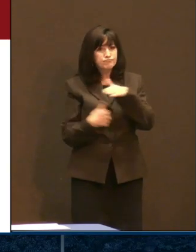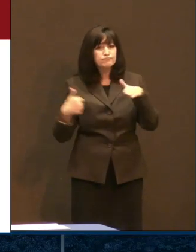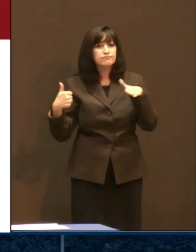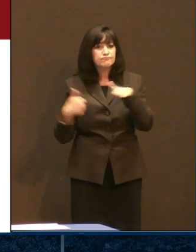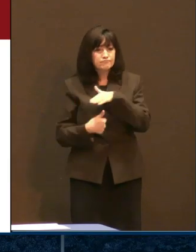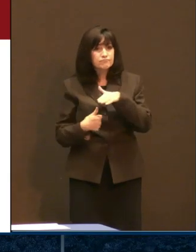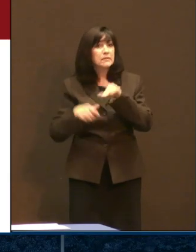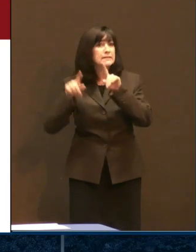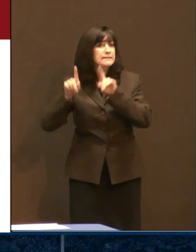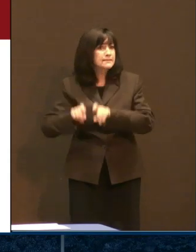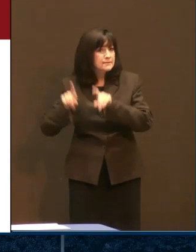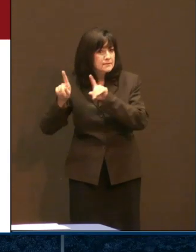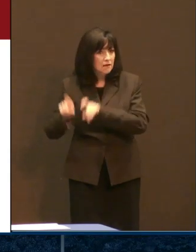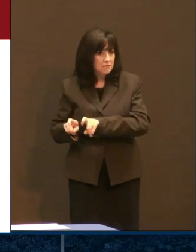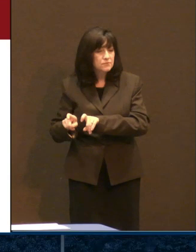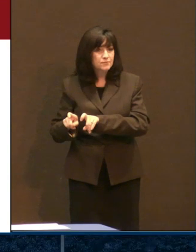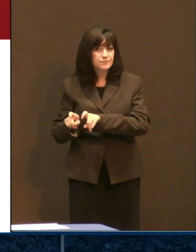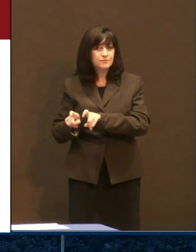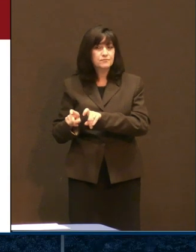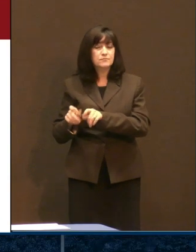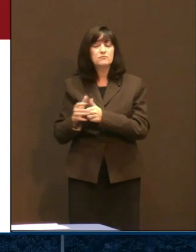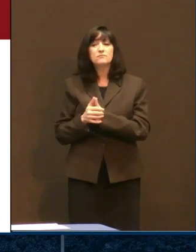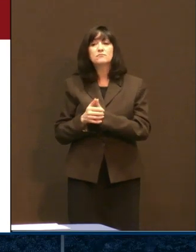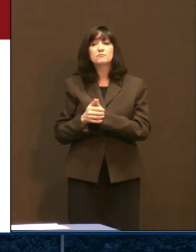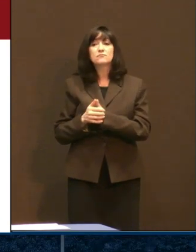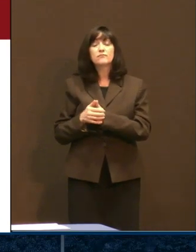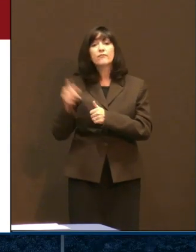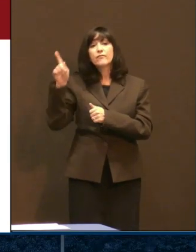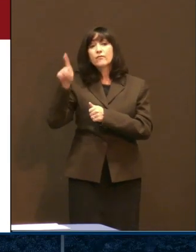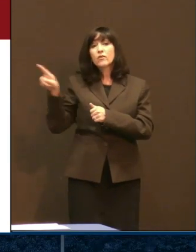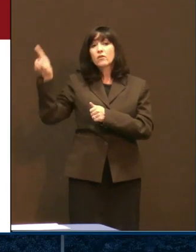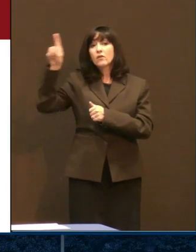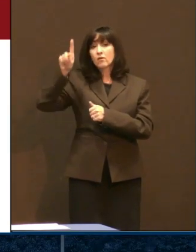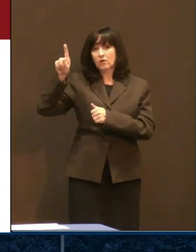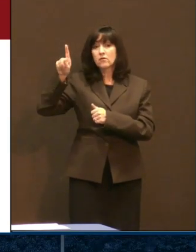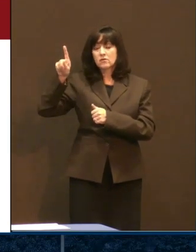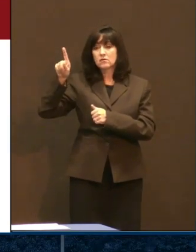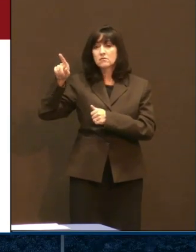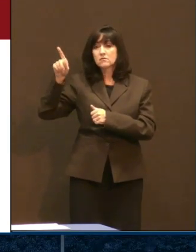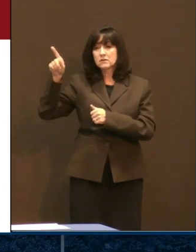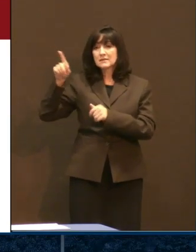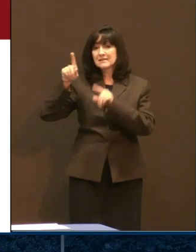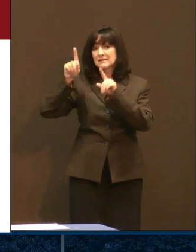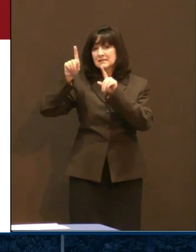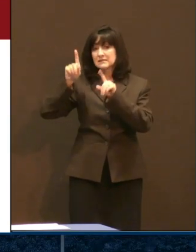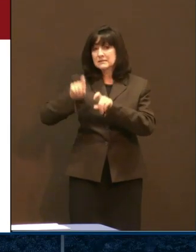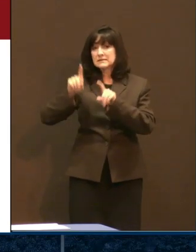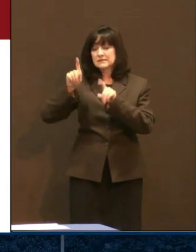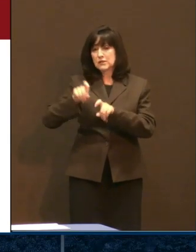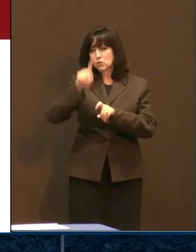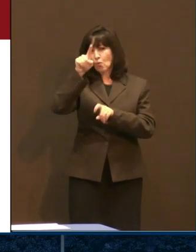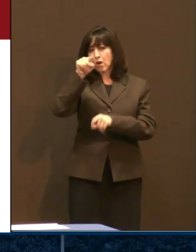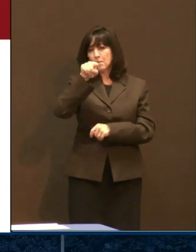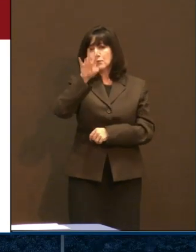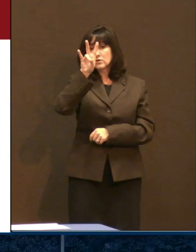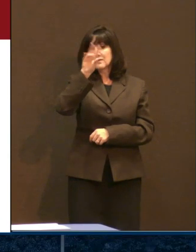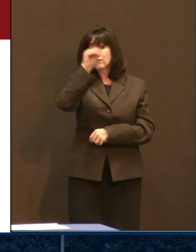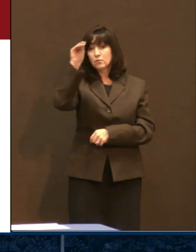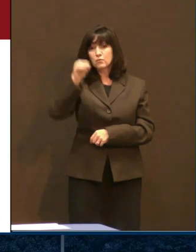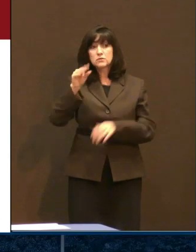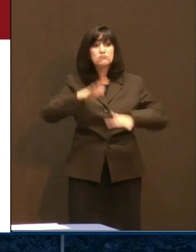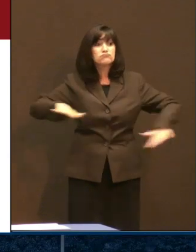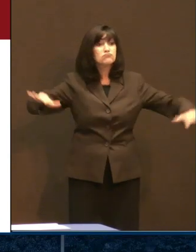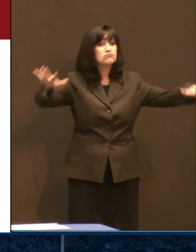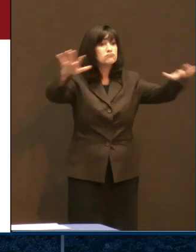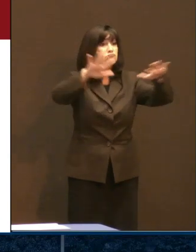today, and they gave us a bit of good news about testing. They said we've tested 1.7% of our population, and that we are in